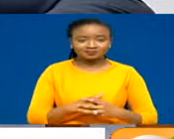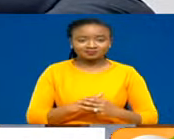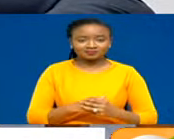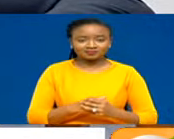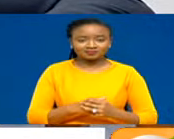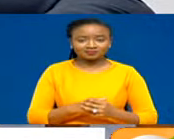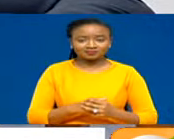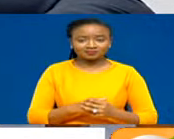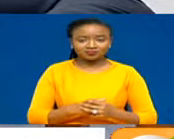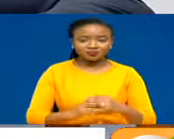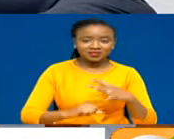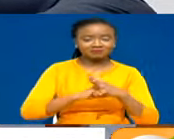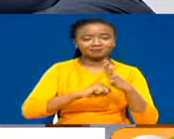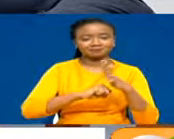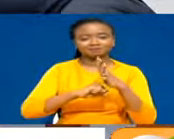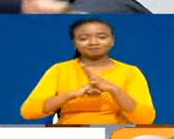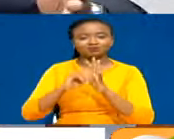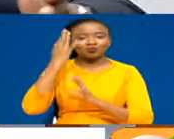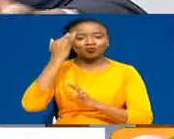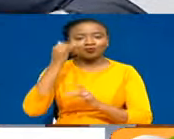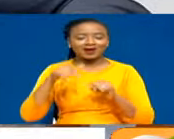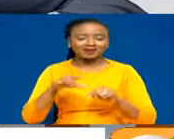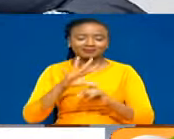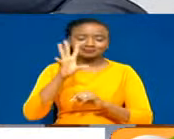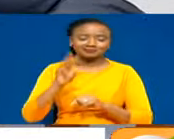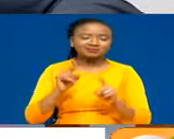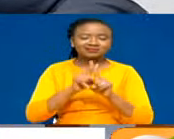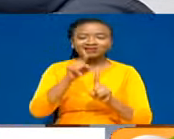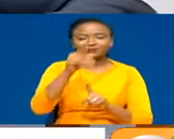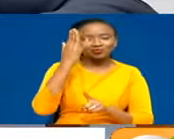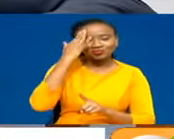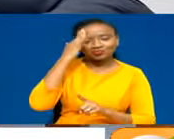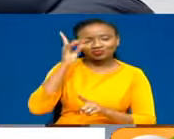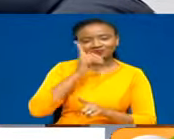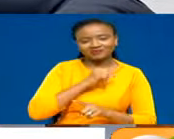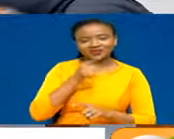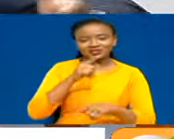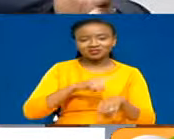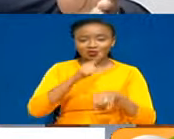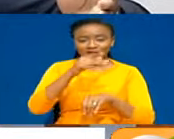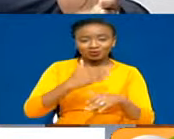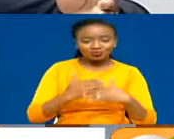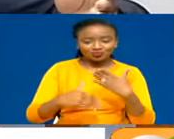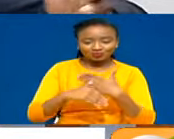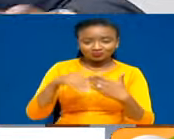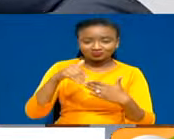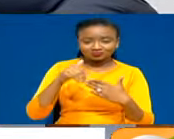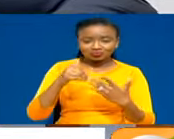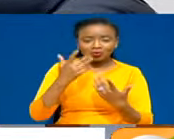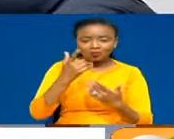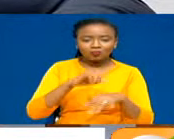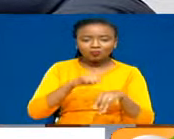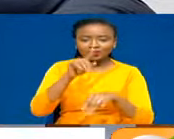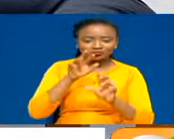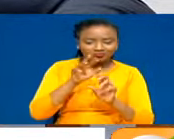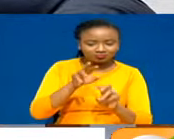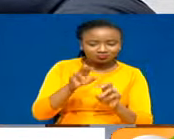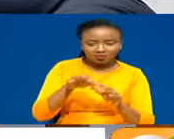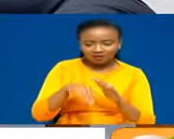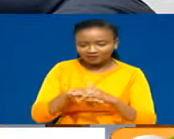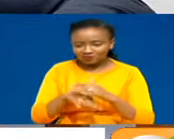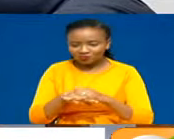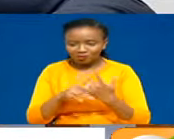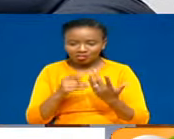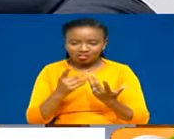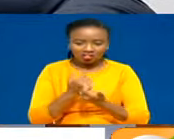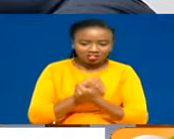that we're doing with Giants of Africa, but as Jeff, you know, I saw you doing the football, there's a huge side